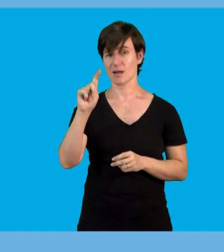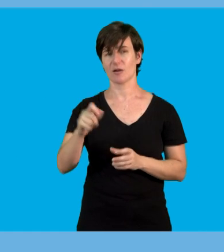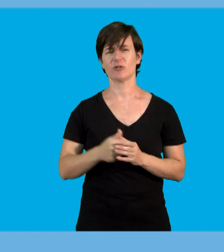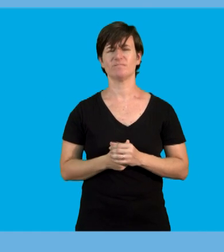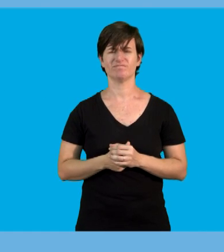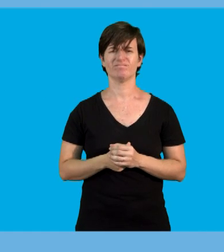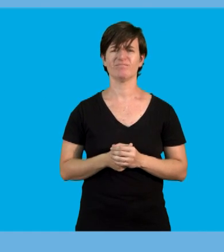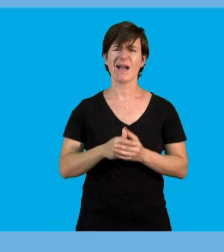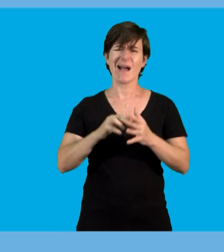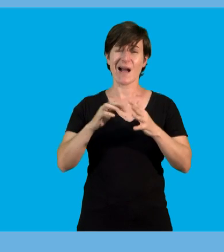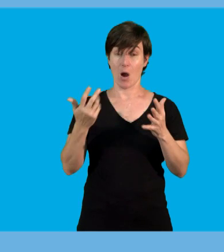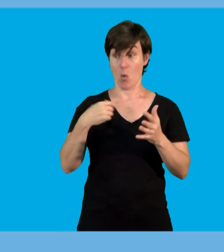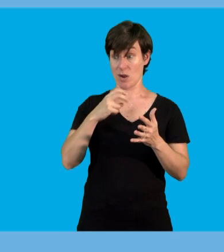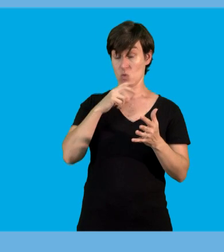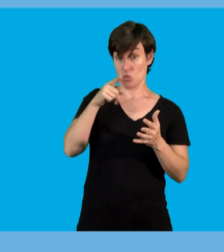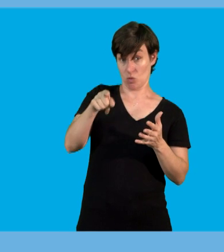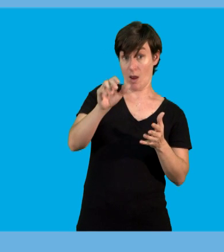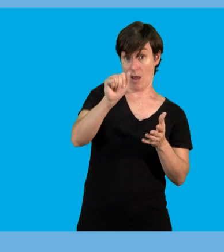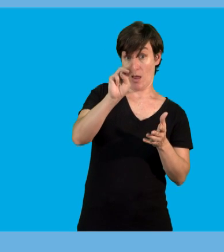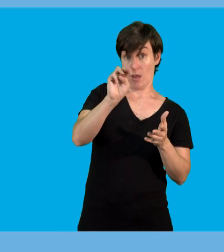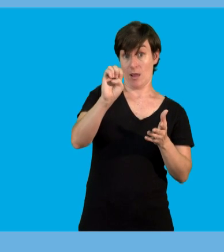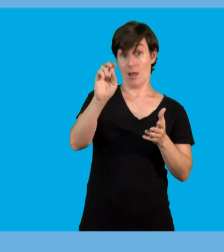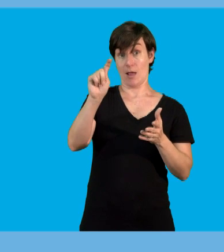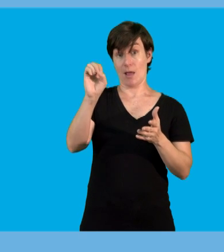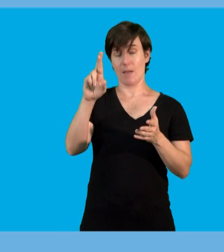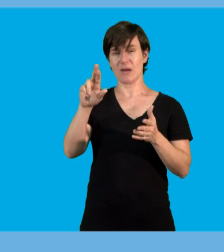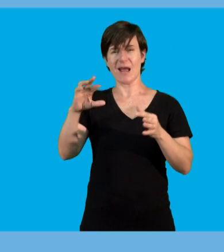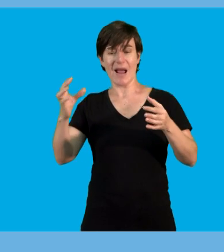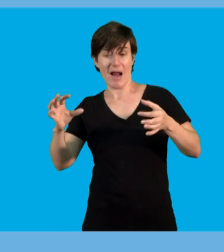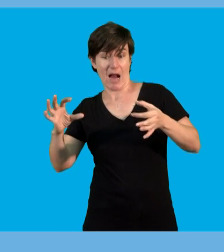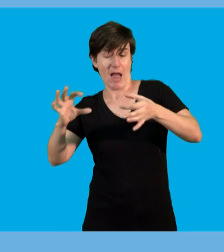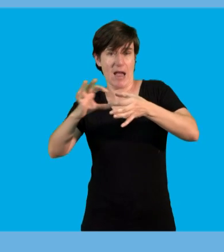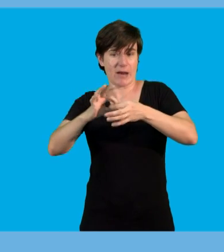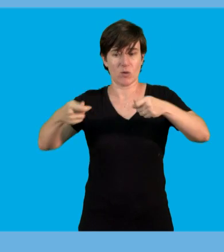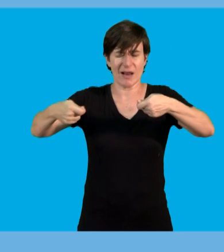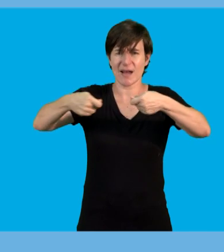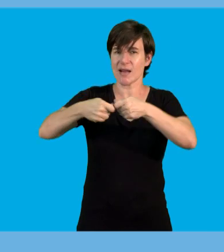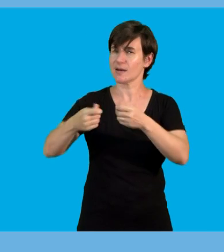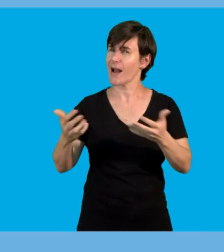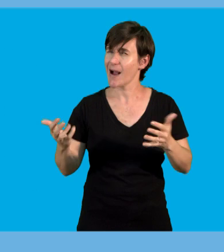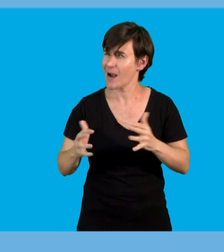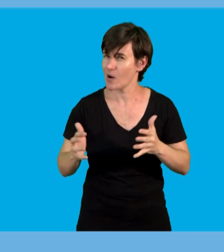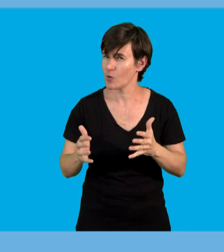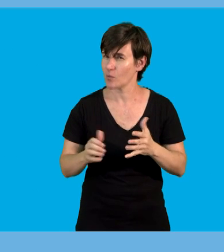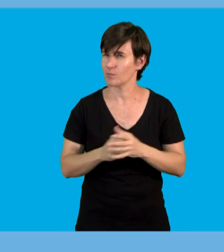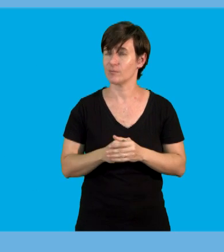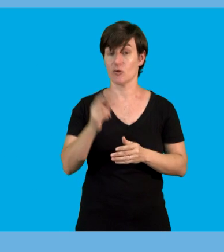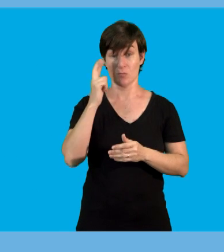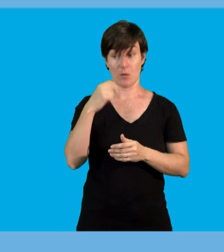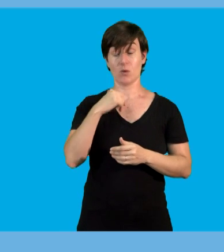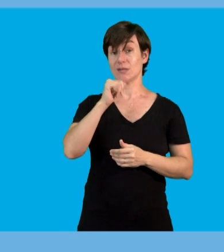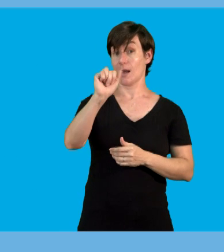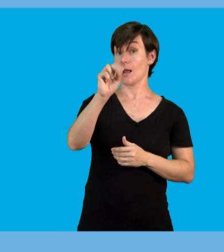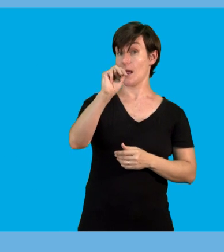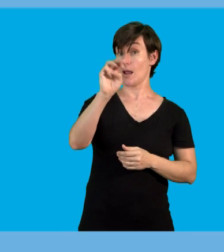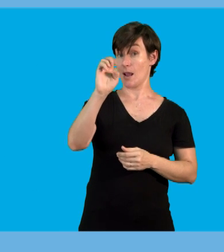to explain how the instruments that has been mentioned should be connected in a circuit. So the instruments that they're referring to is